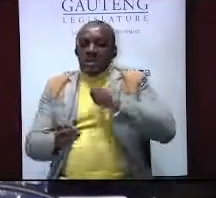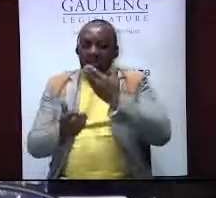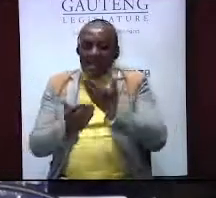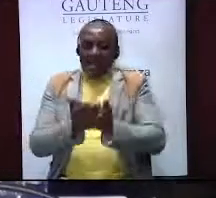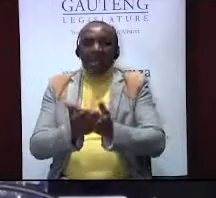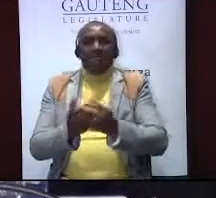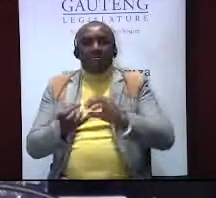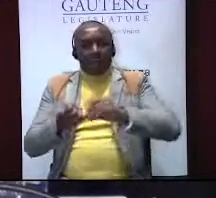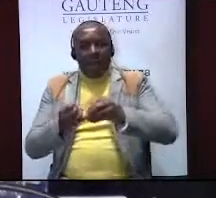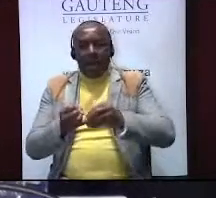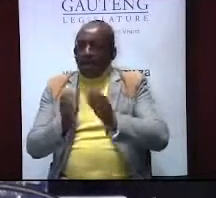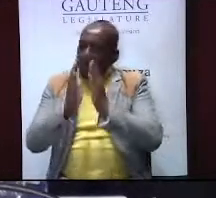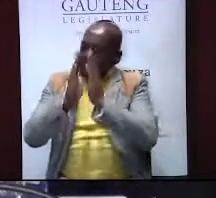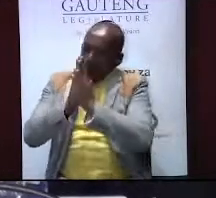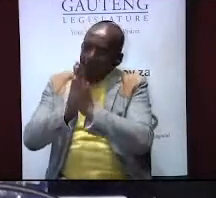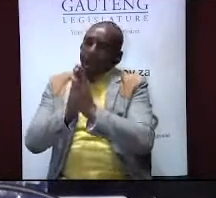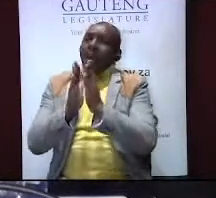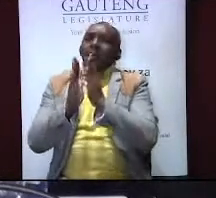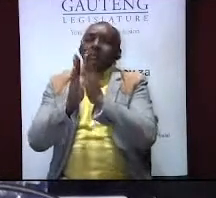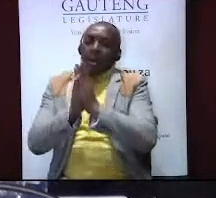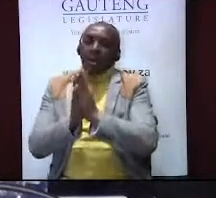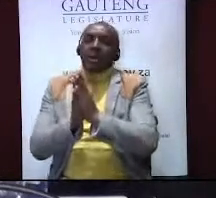prophesy.